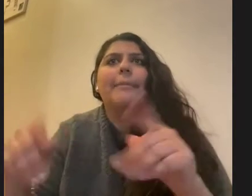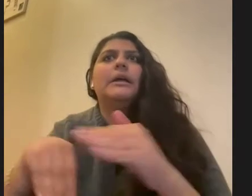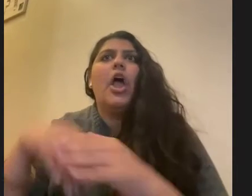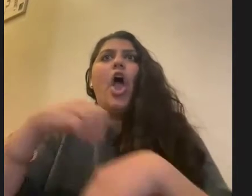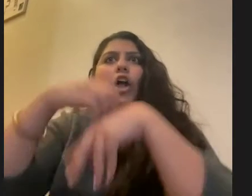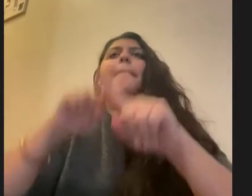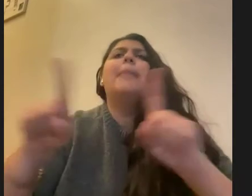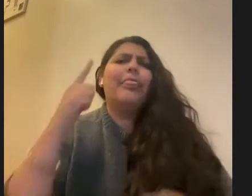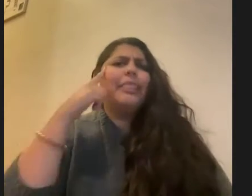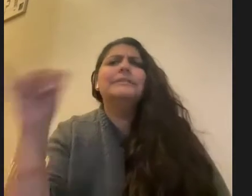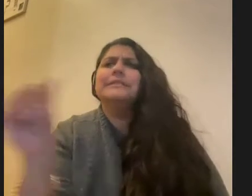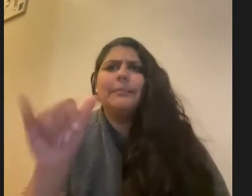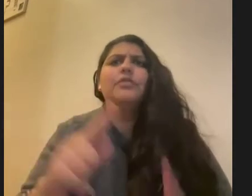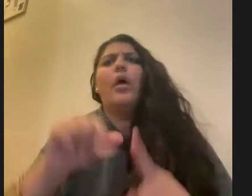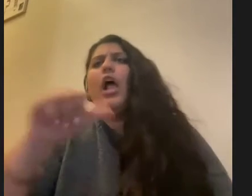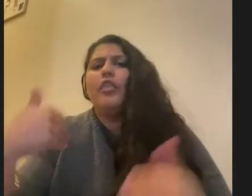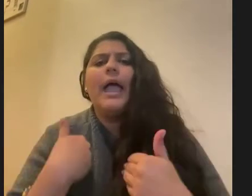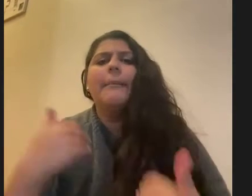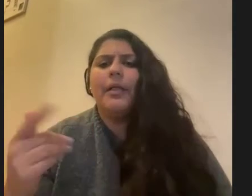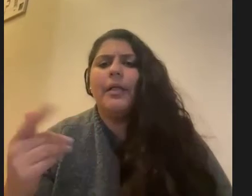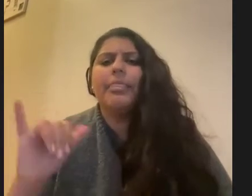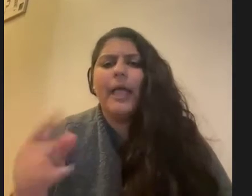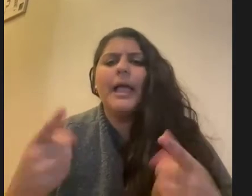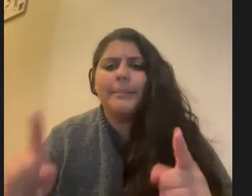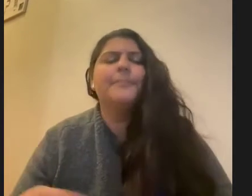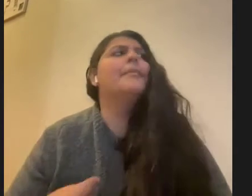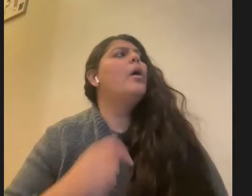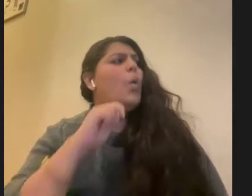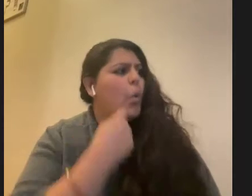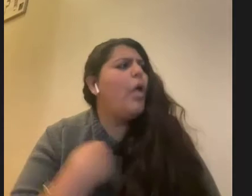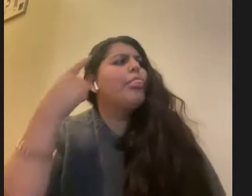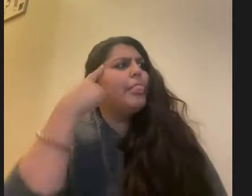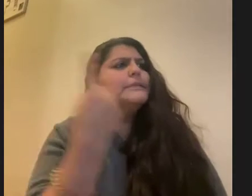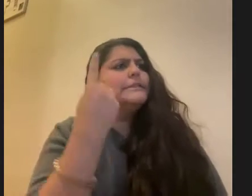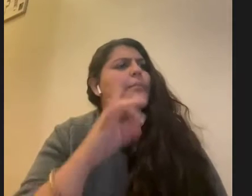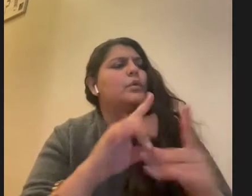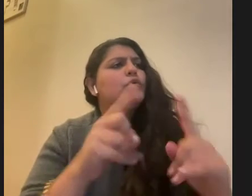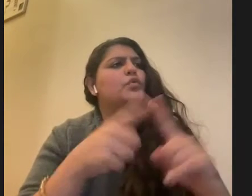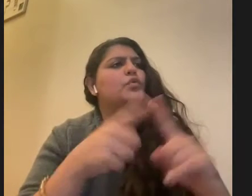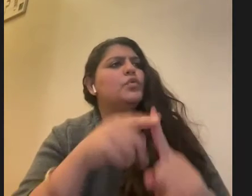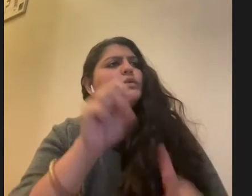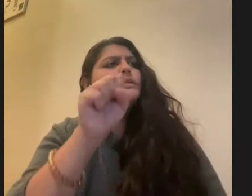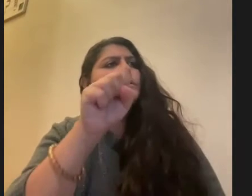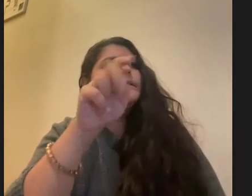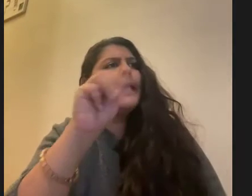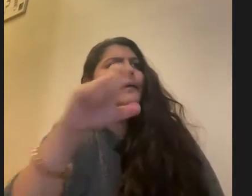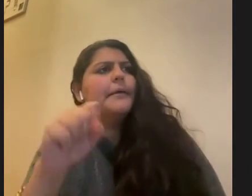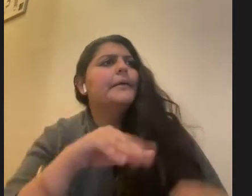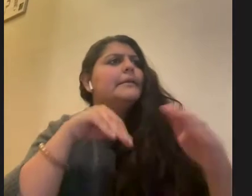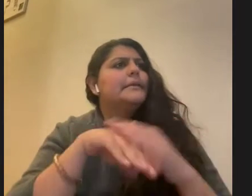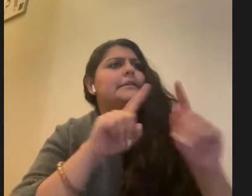can do it. Very cool. I think it has something to do with stem cells in different animals have different Yeah. like